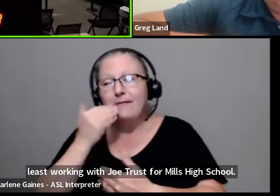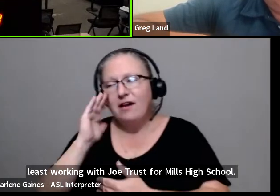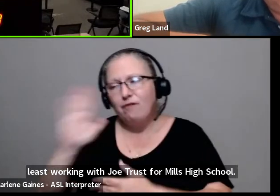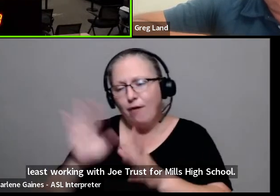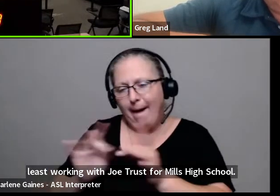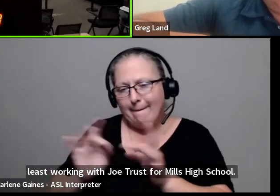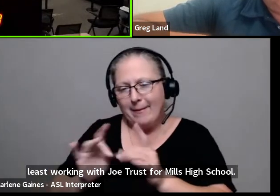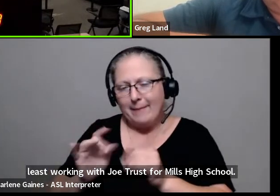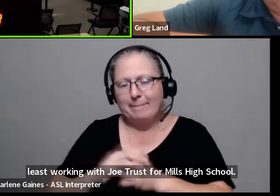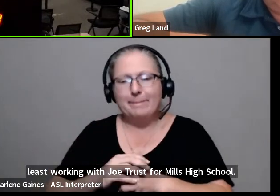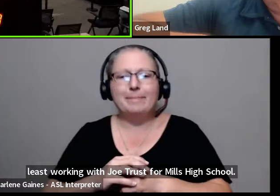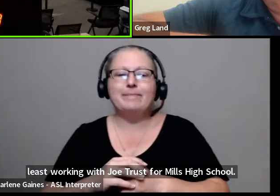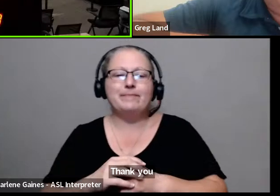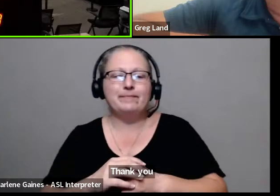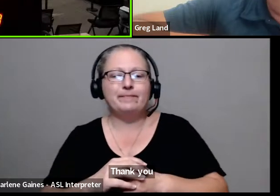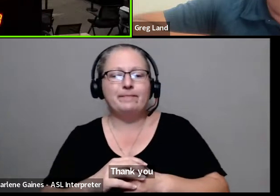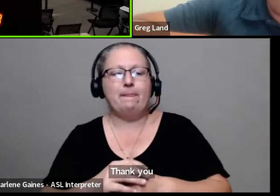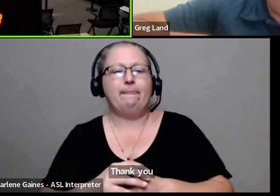comment.